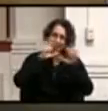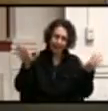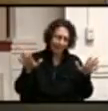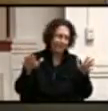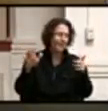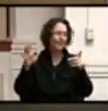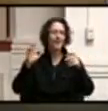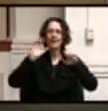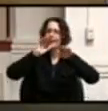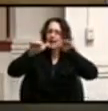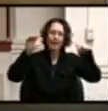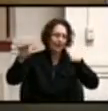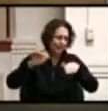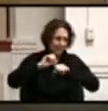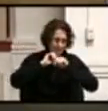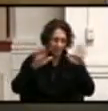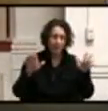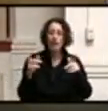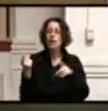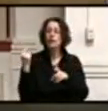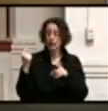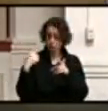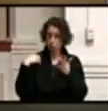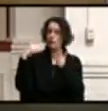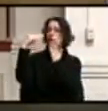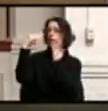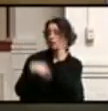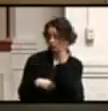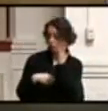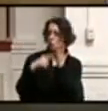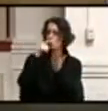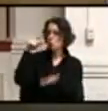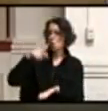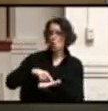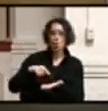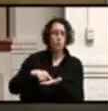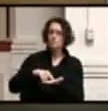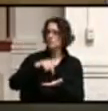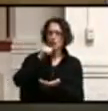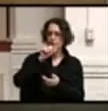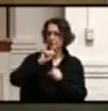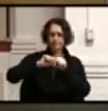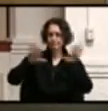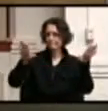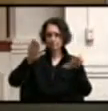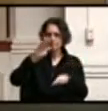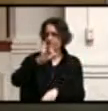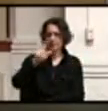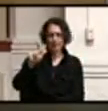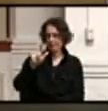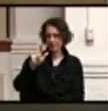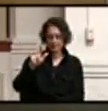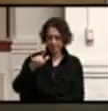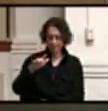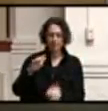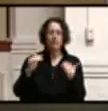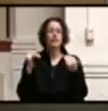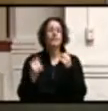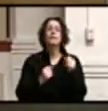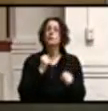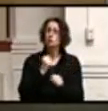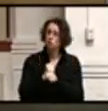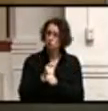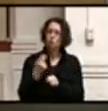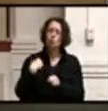year we made a list and it didn't proceed. This year we were more organized in the notifications and the penalties